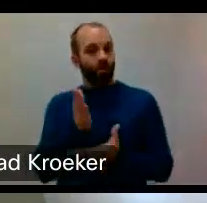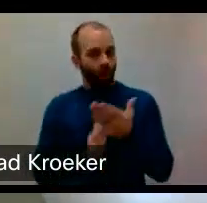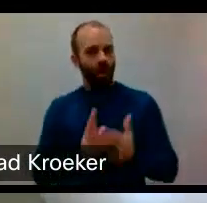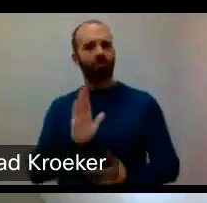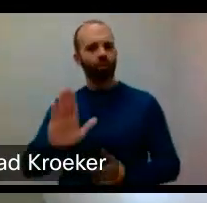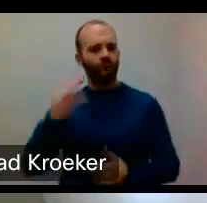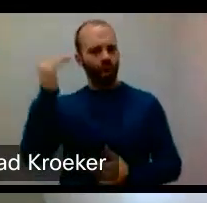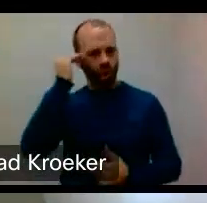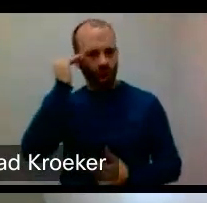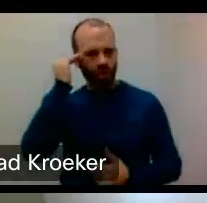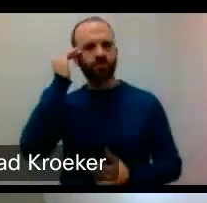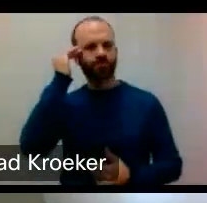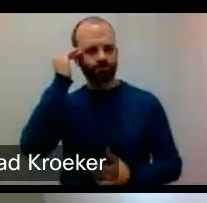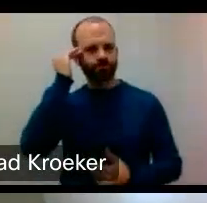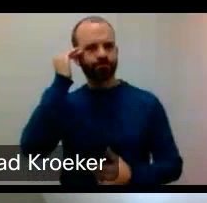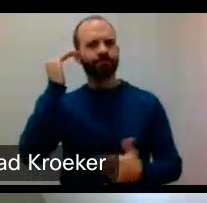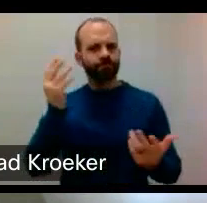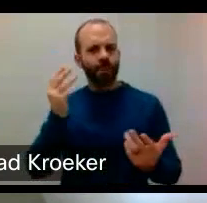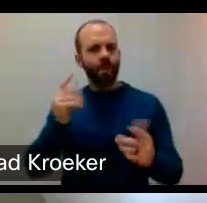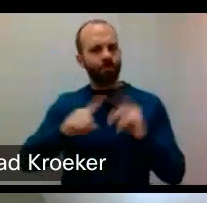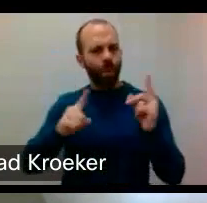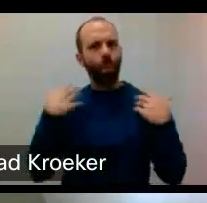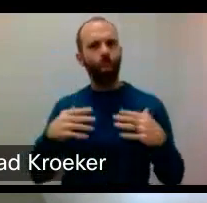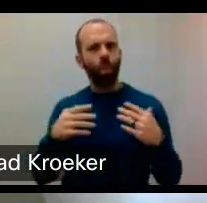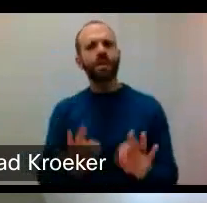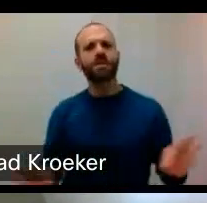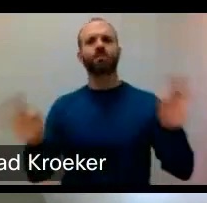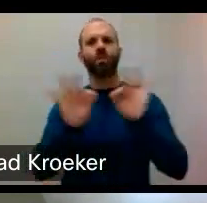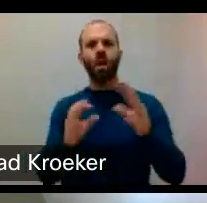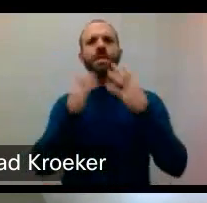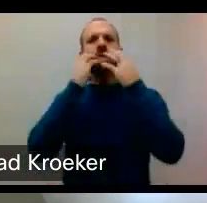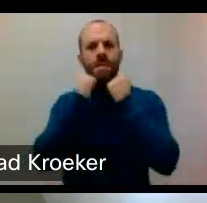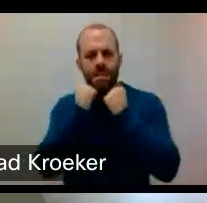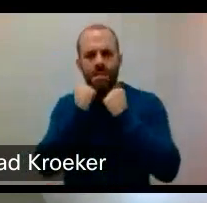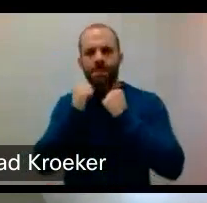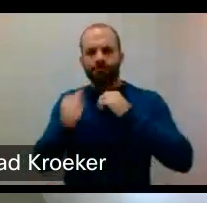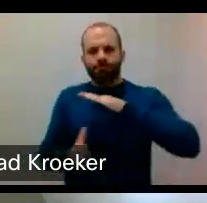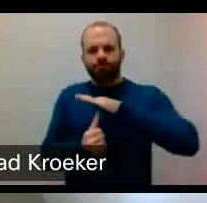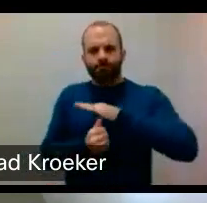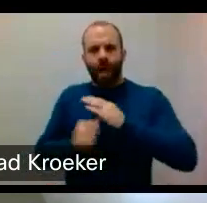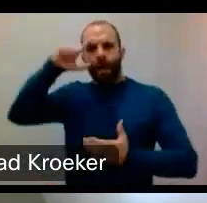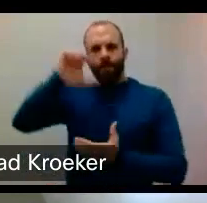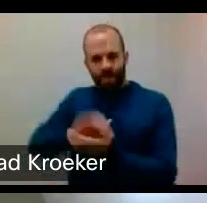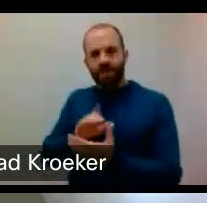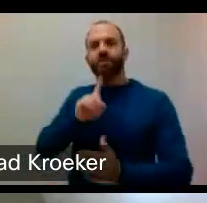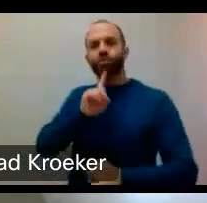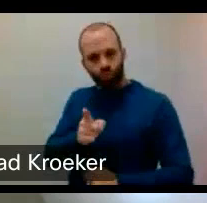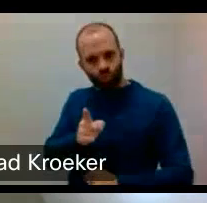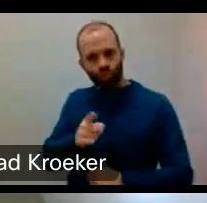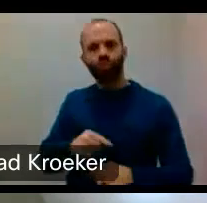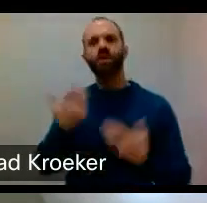it's also something that you place a lot of value on, something you believe, something you really think is true